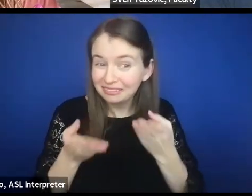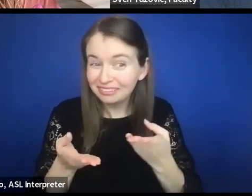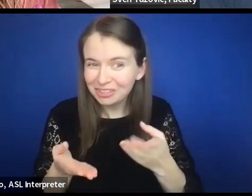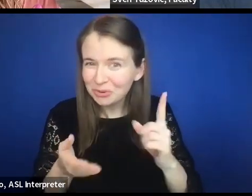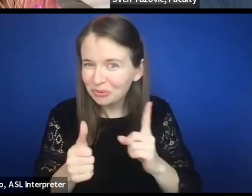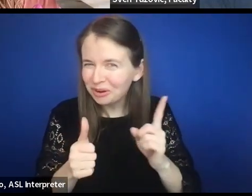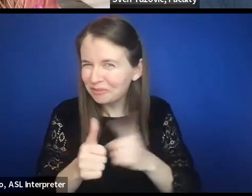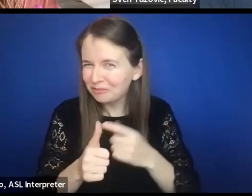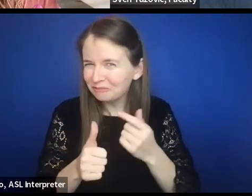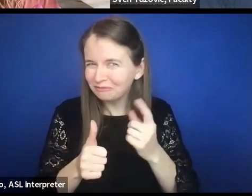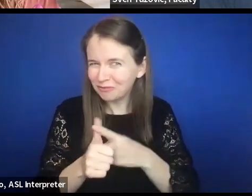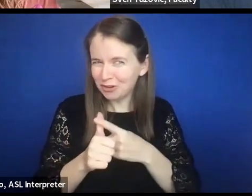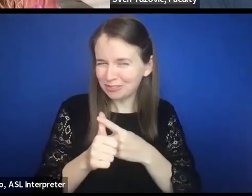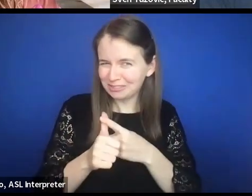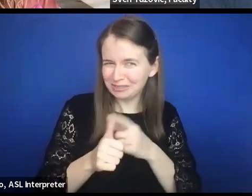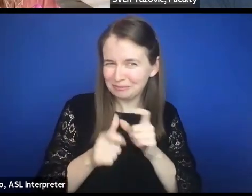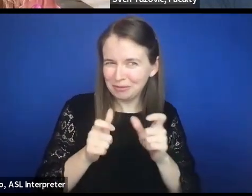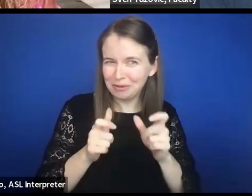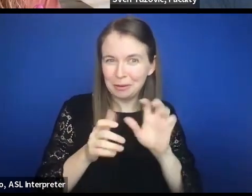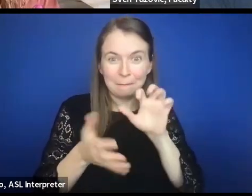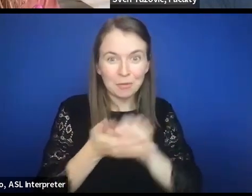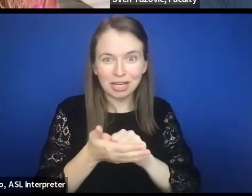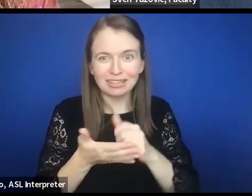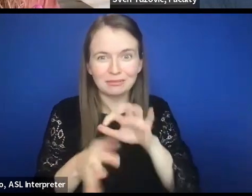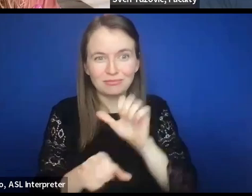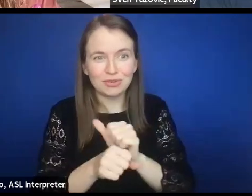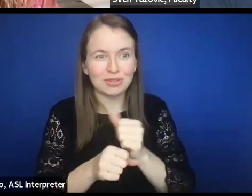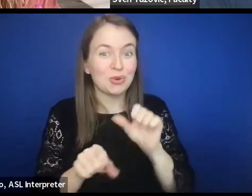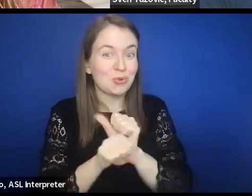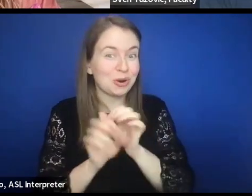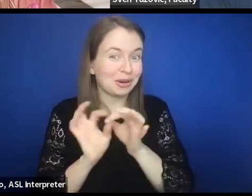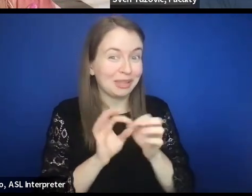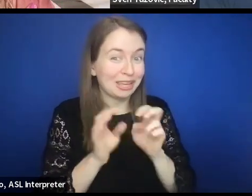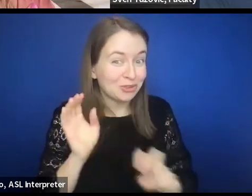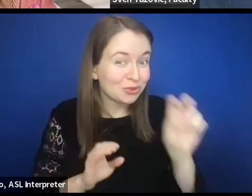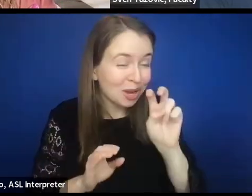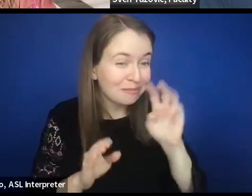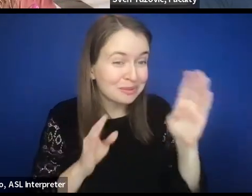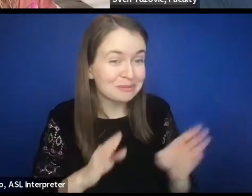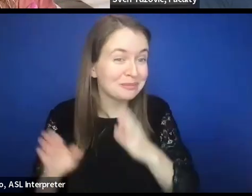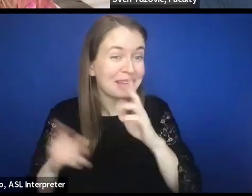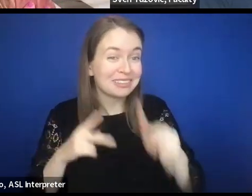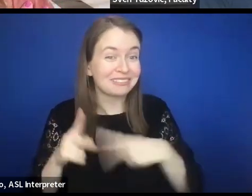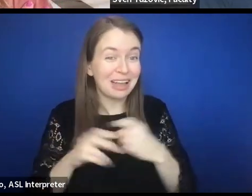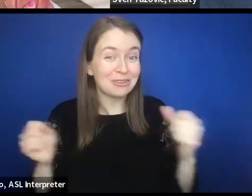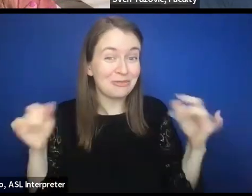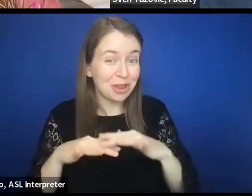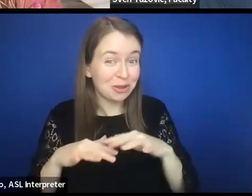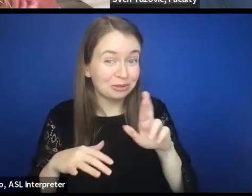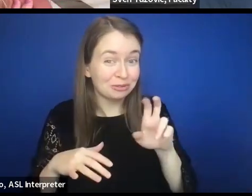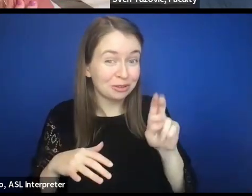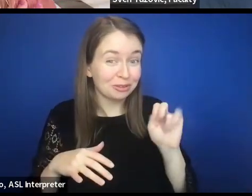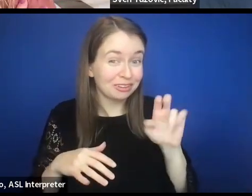you were one of the first of booking like new trips, like work-related trips, Yeah. but still have to plan some kind of reunion. So